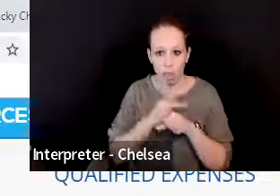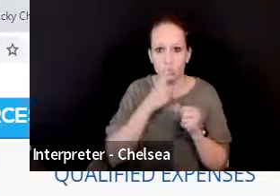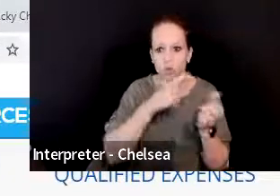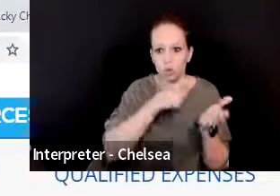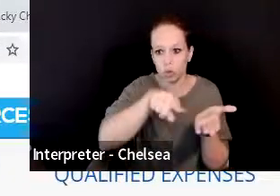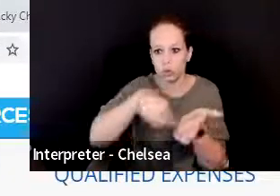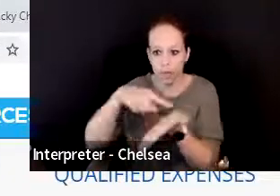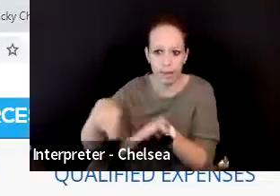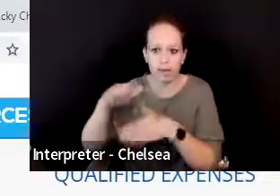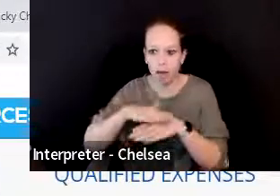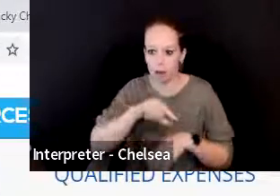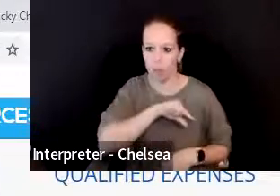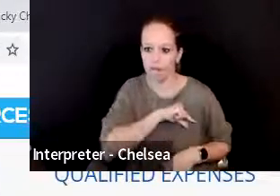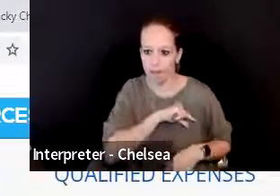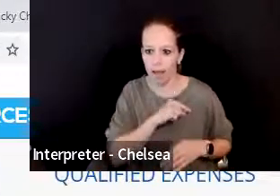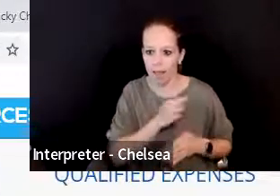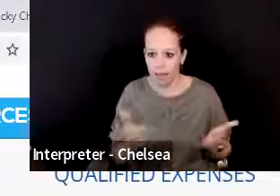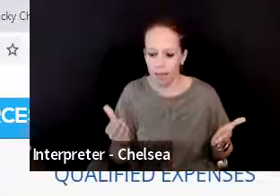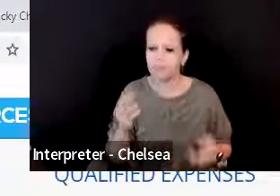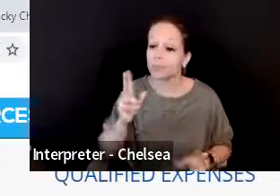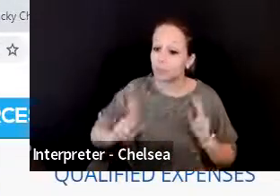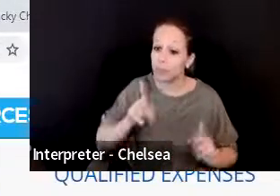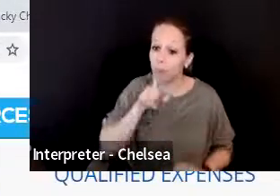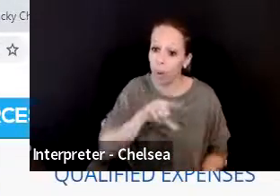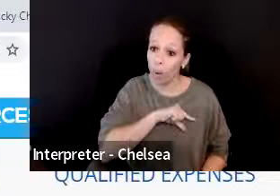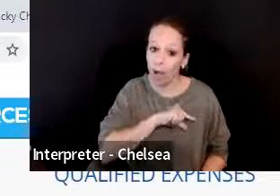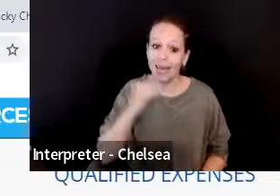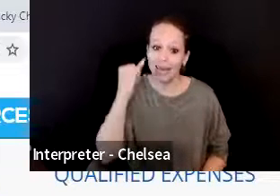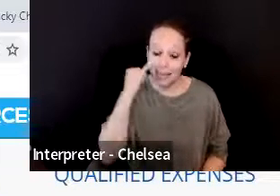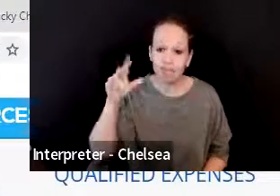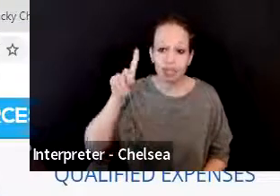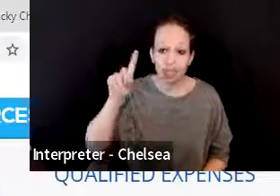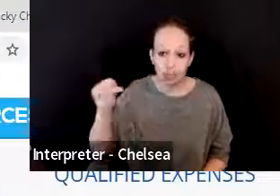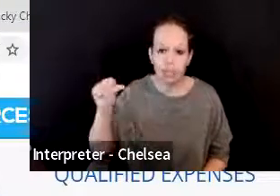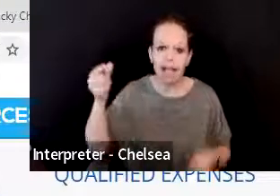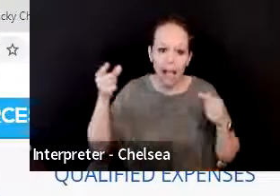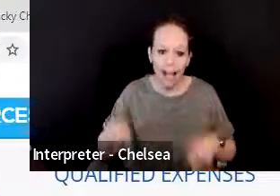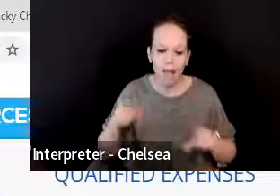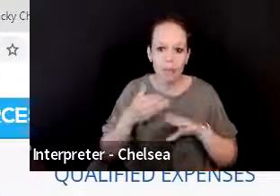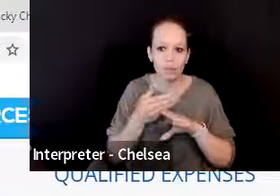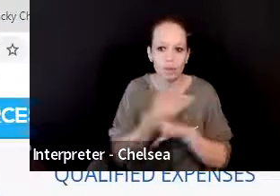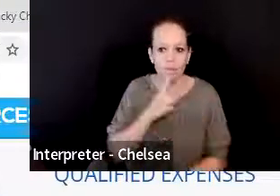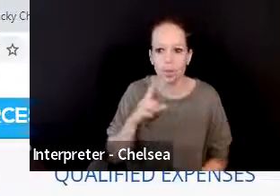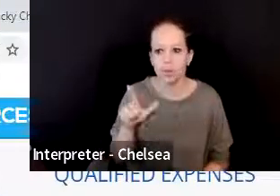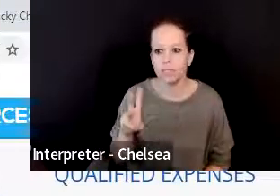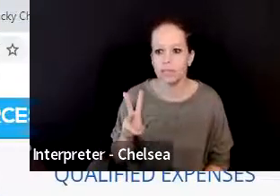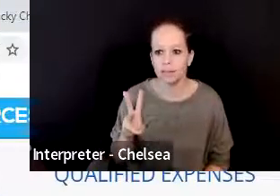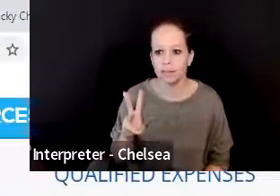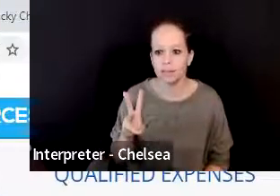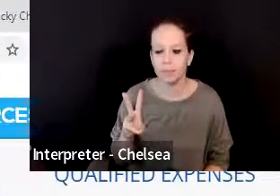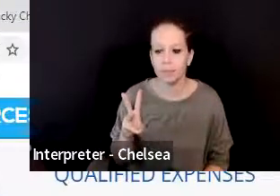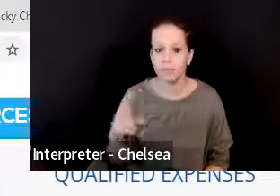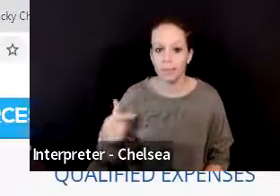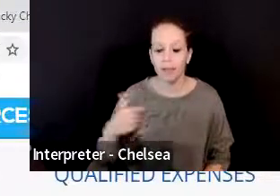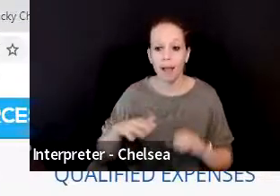expenses. So people are eligible if their disability occurred before the age of 26. I